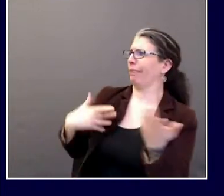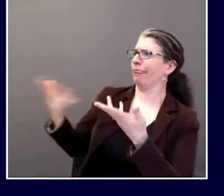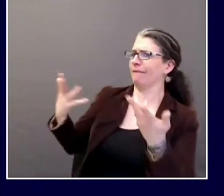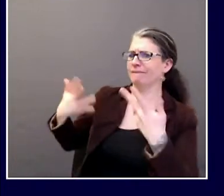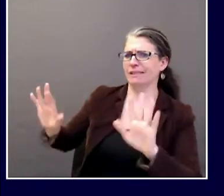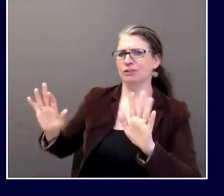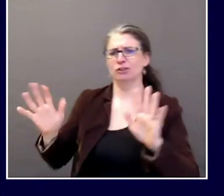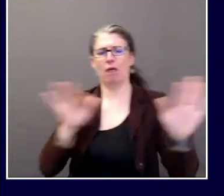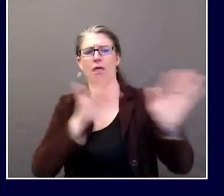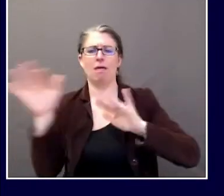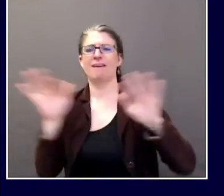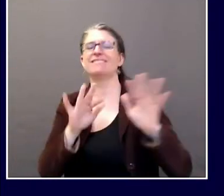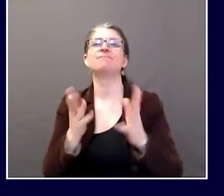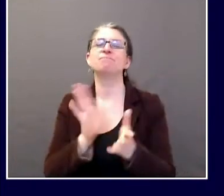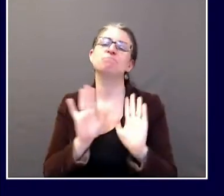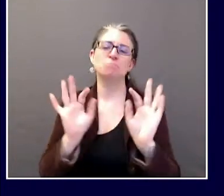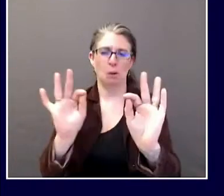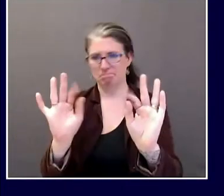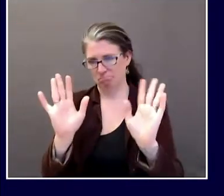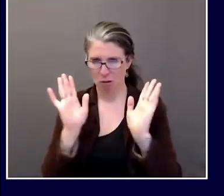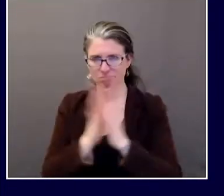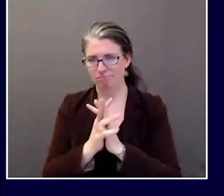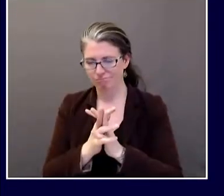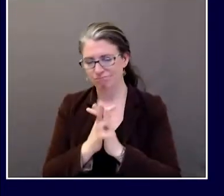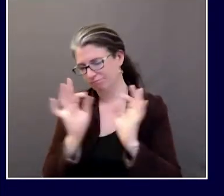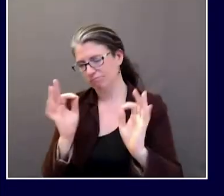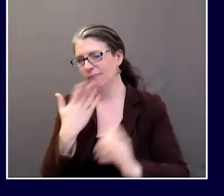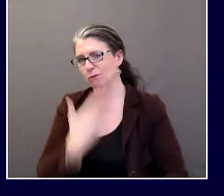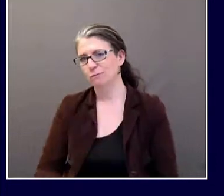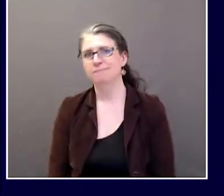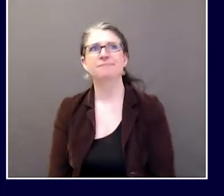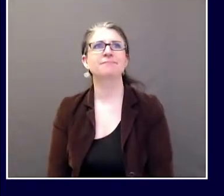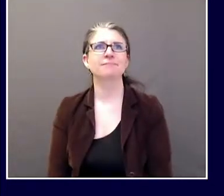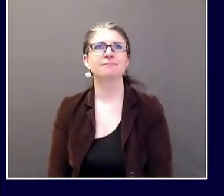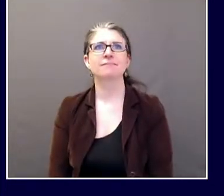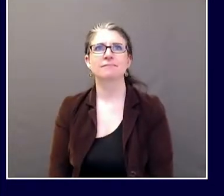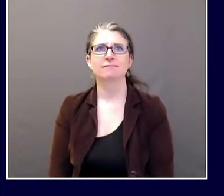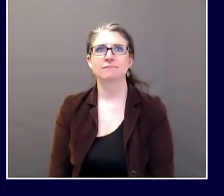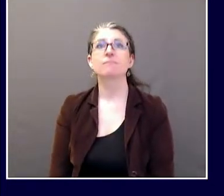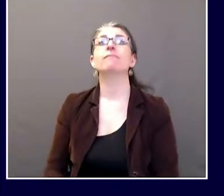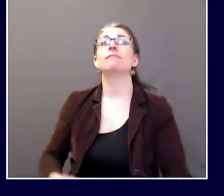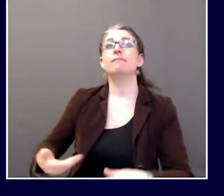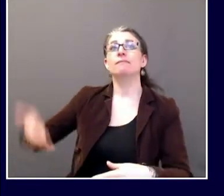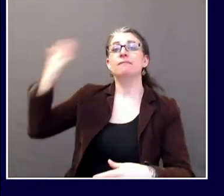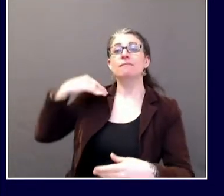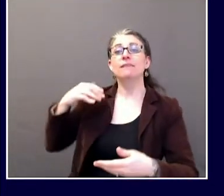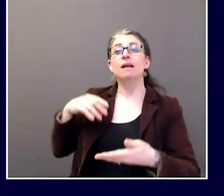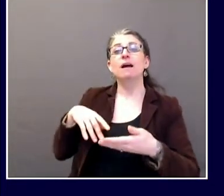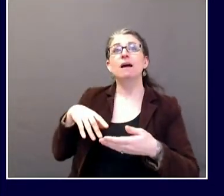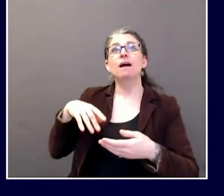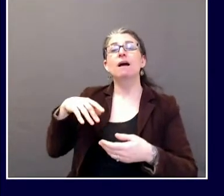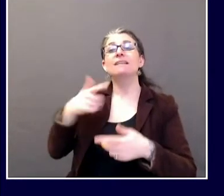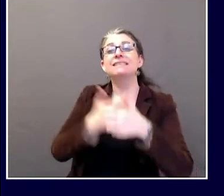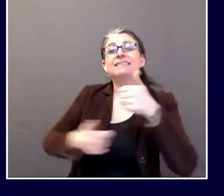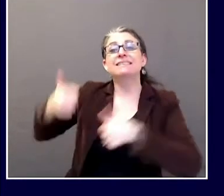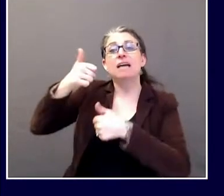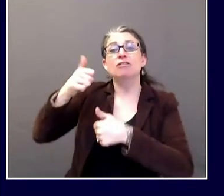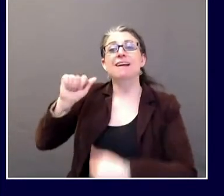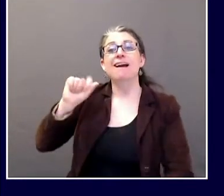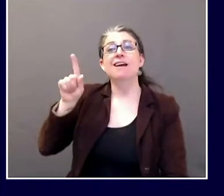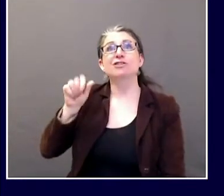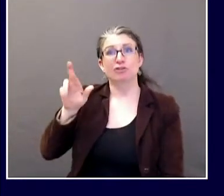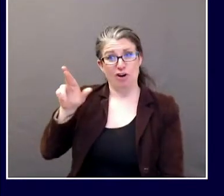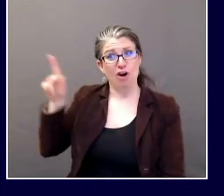former Secretary Azar made, and I've talked about this. He promised a cabinet full of